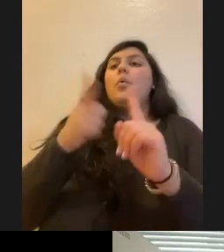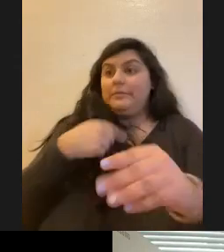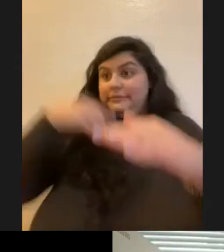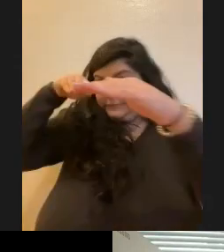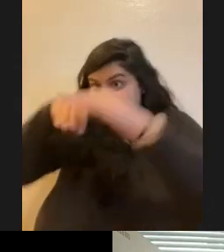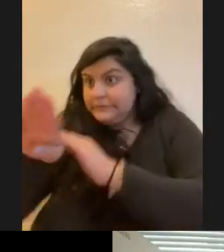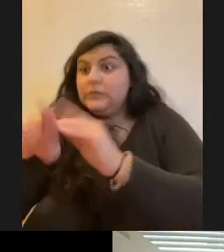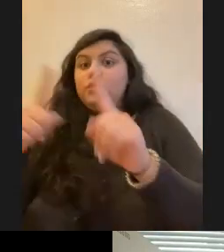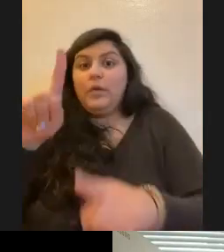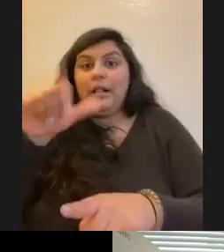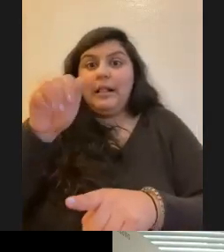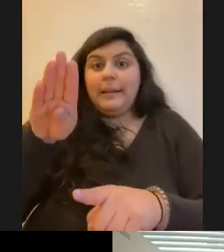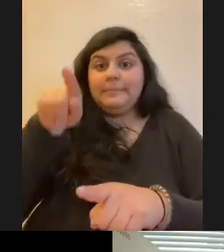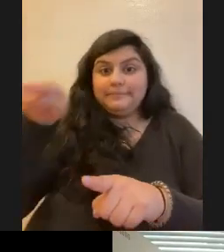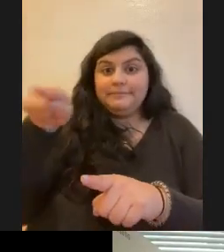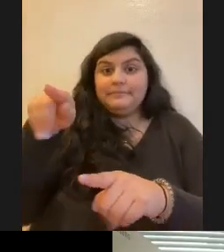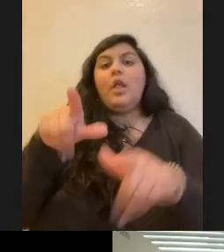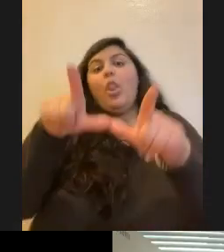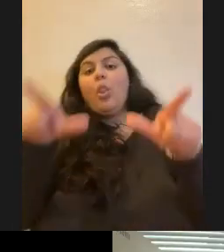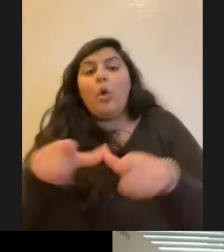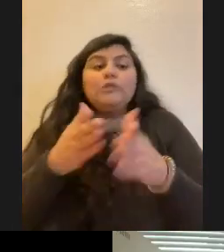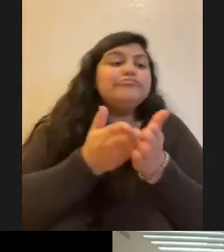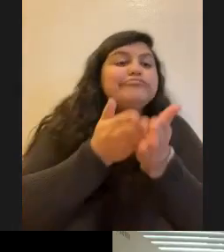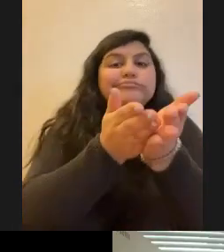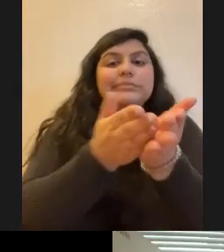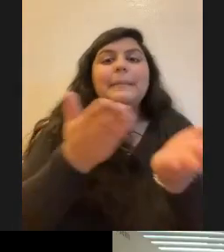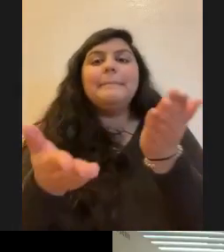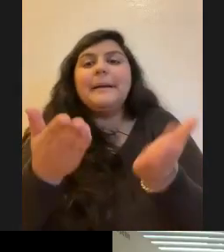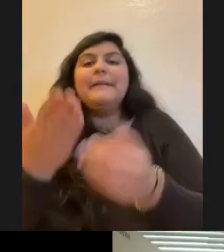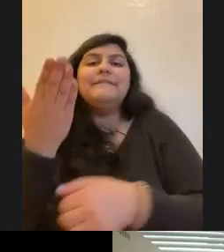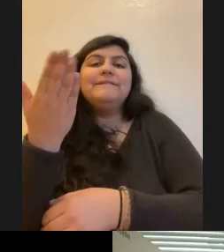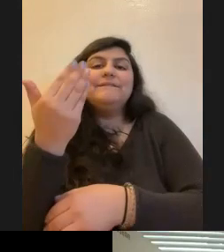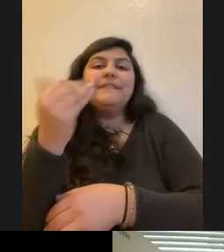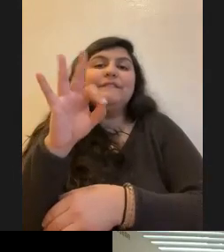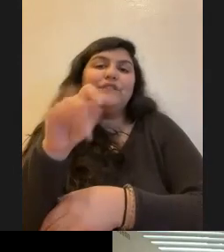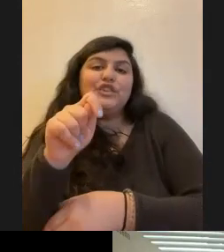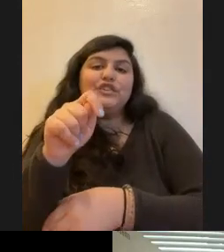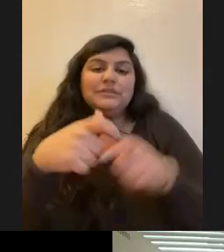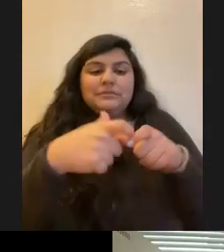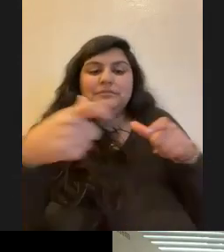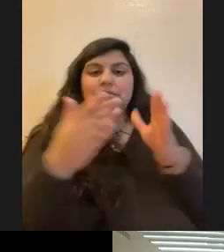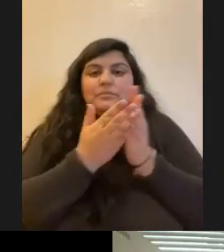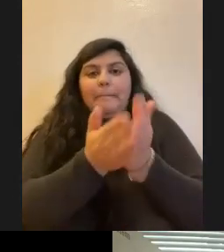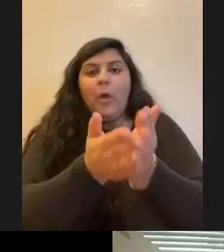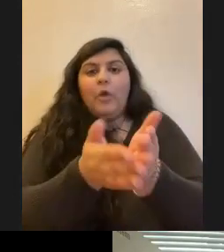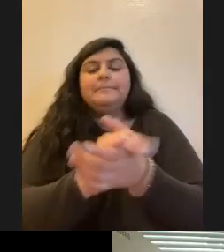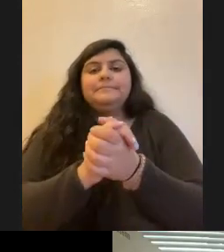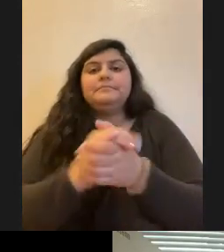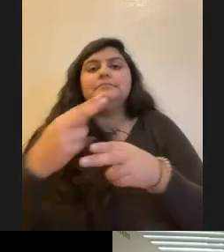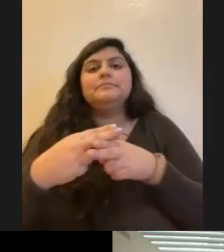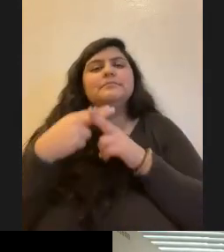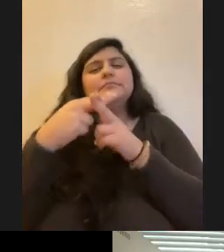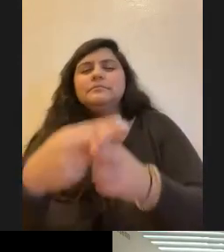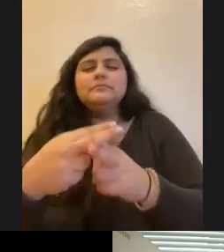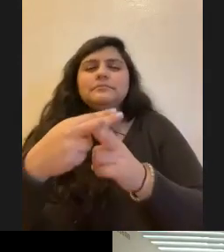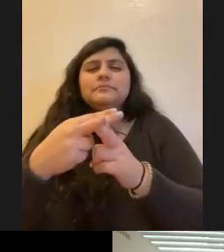around there, I'm on this probably about 15-foot vessel. It's called specifically